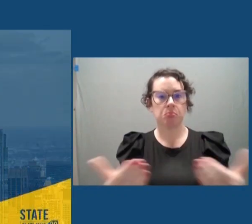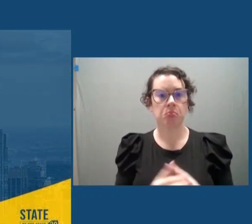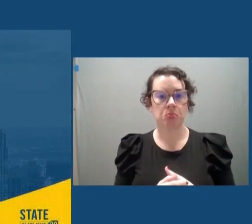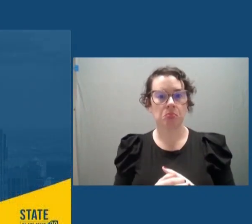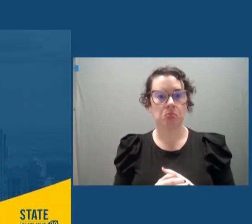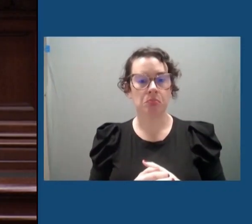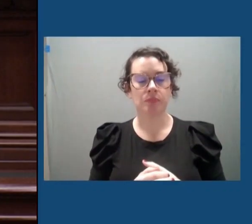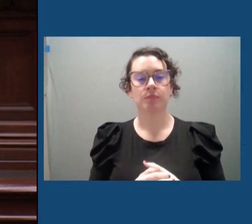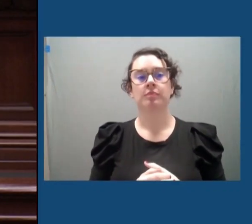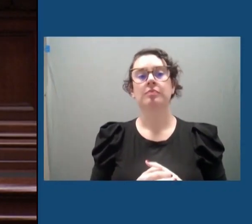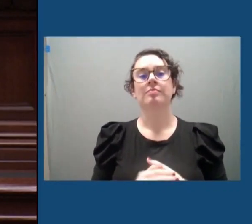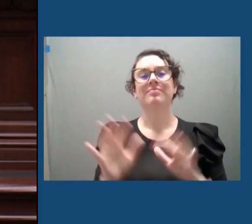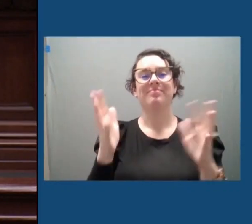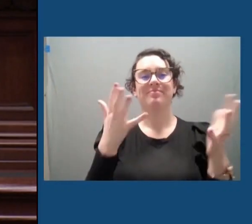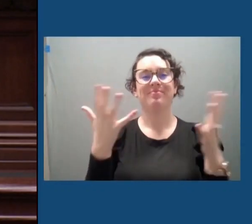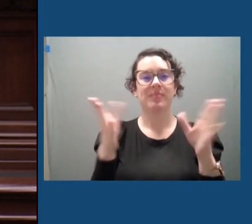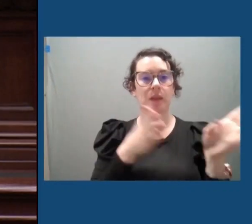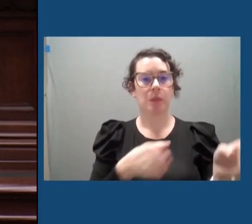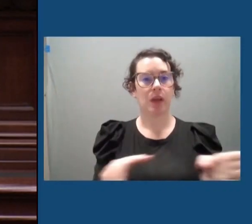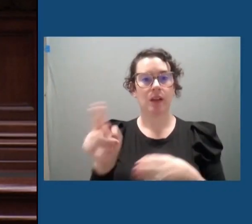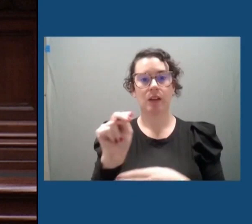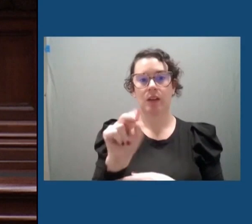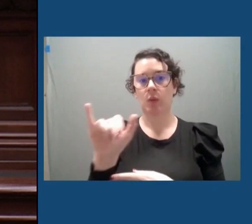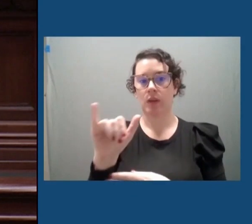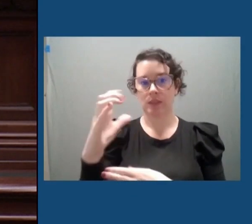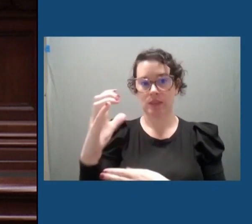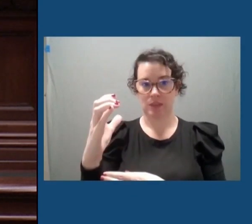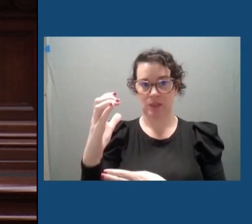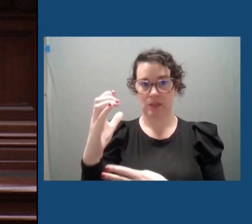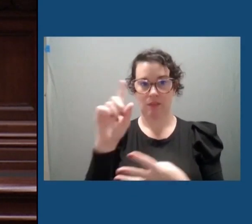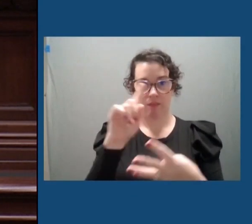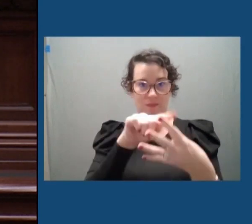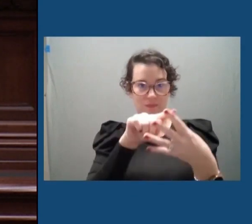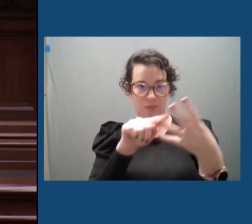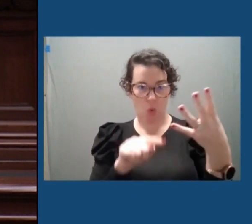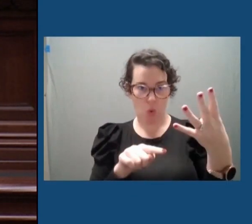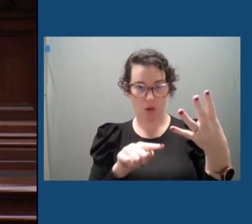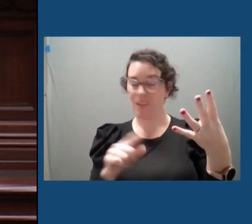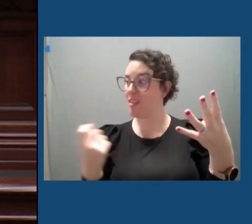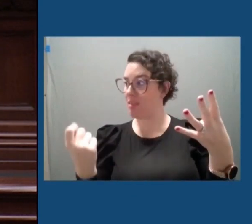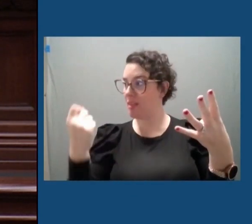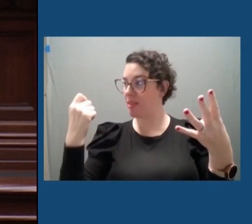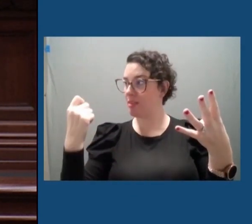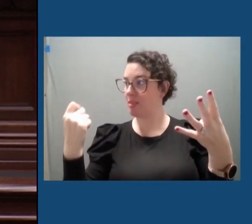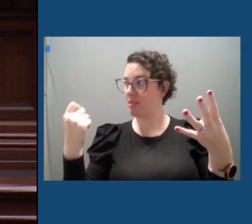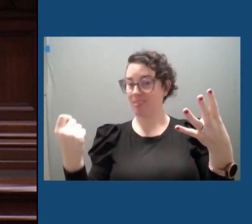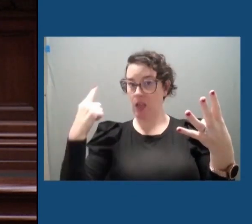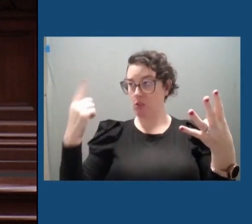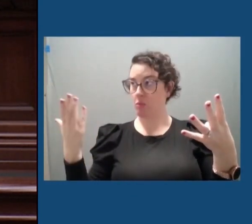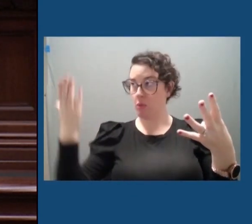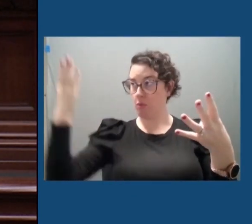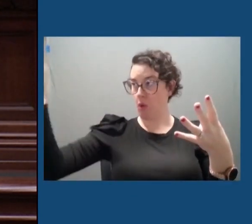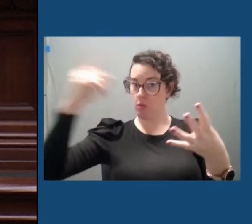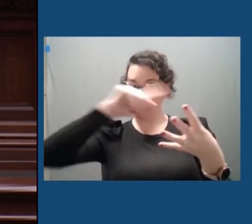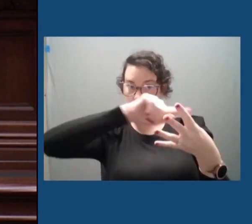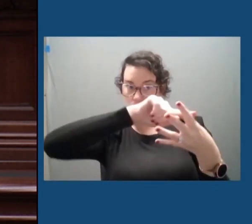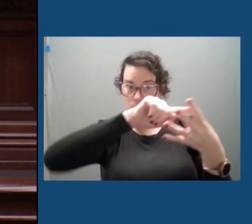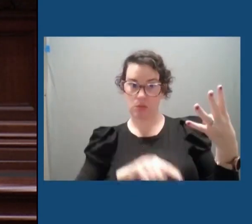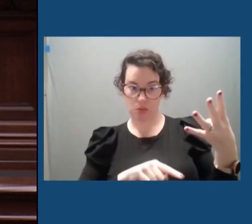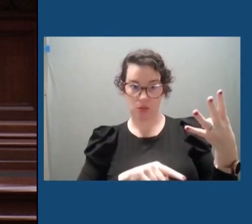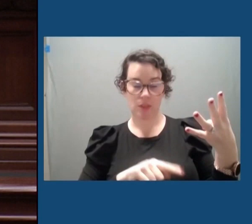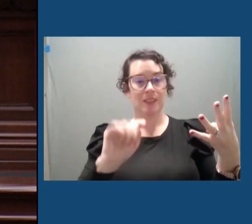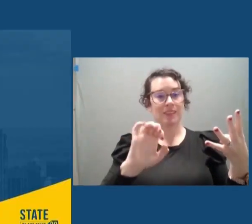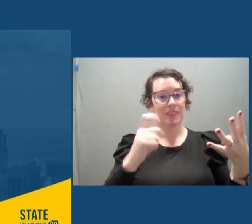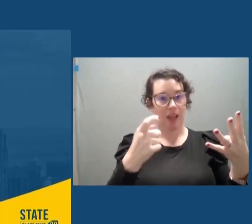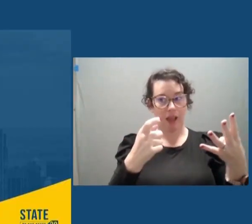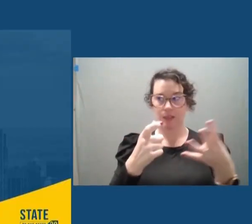Our plan for New York City includes four components of what I proposed last year. Restoring tax incentives to build housing